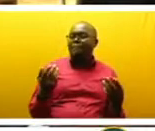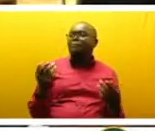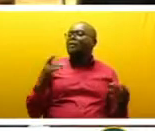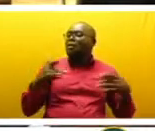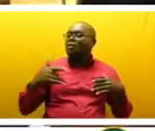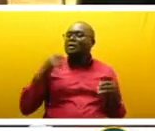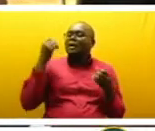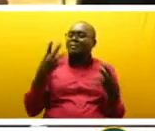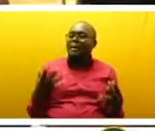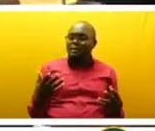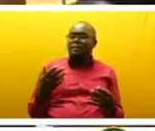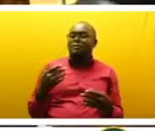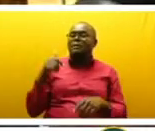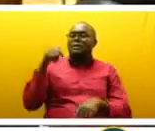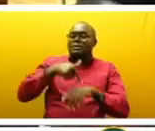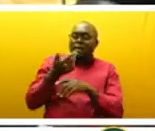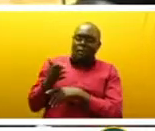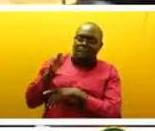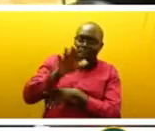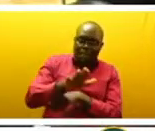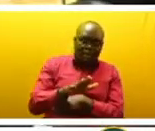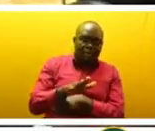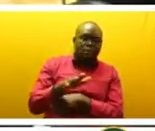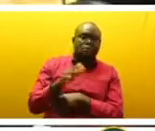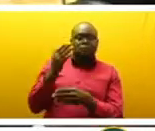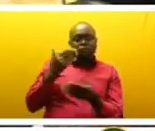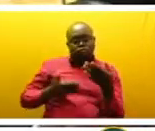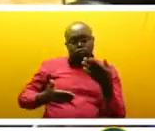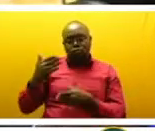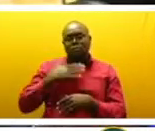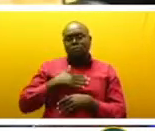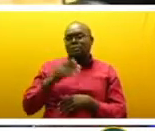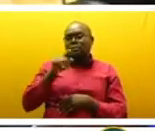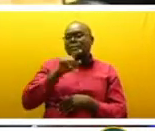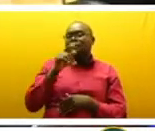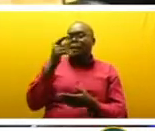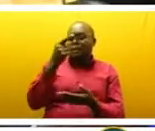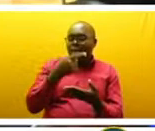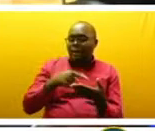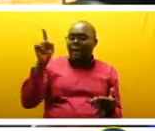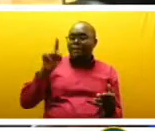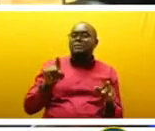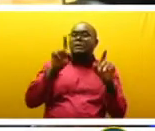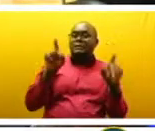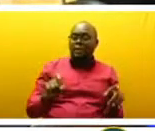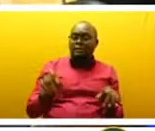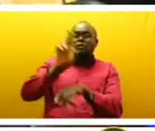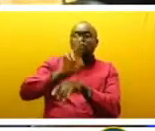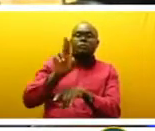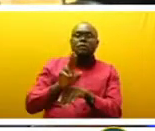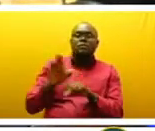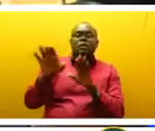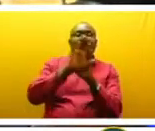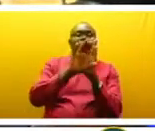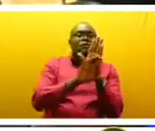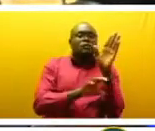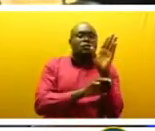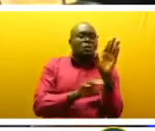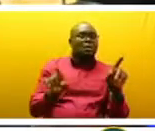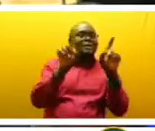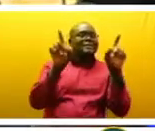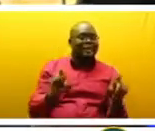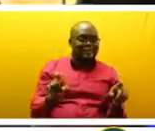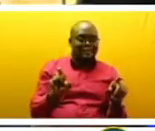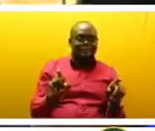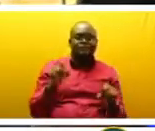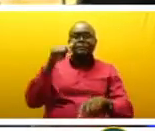should apply when you make your determination. The proper test to apply is the constitutional test when